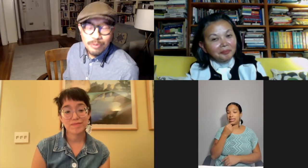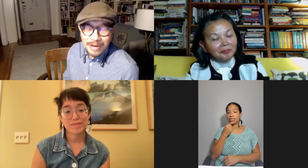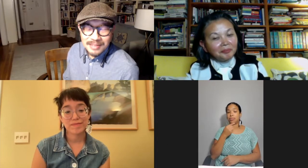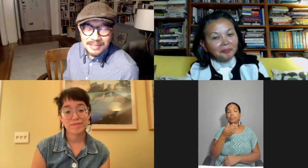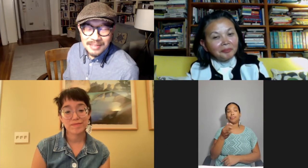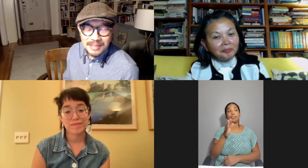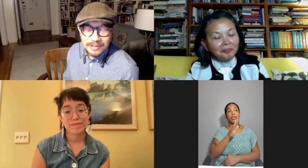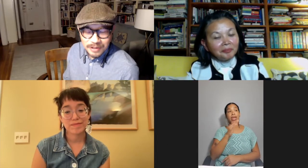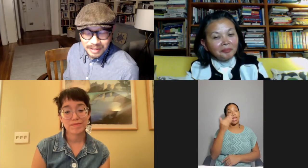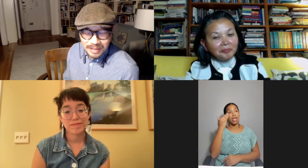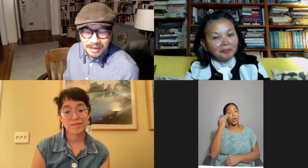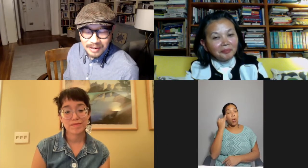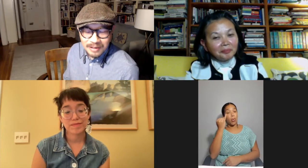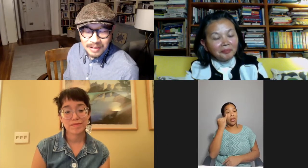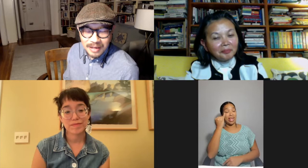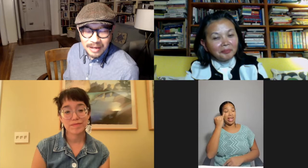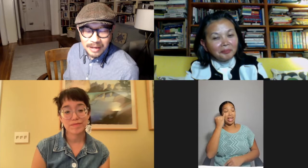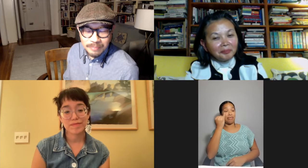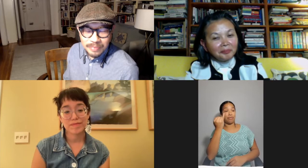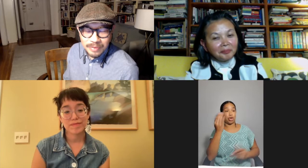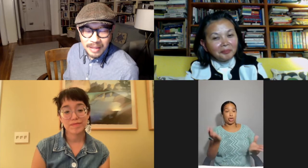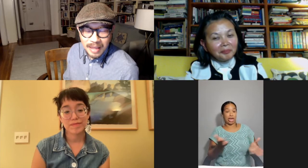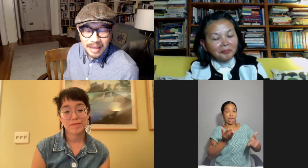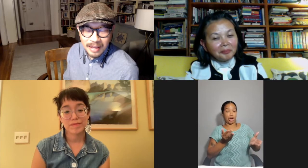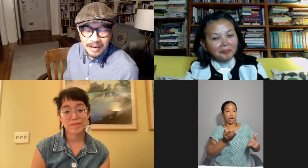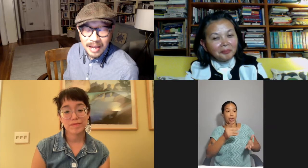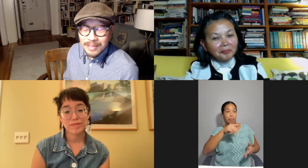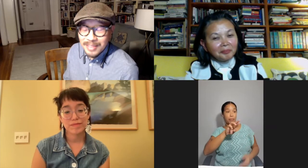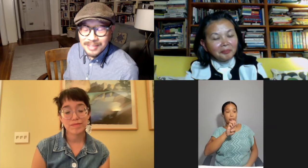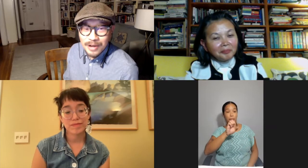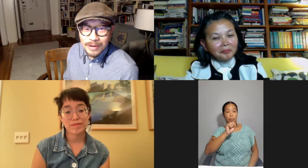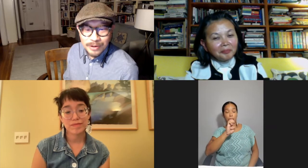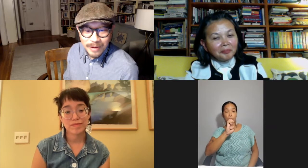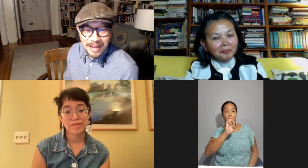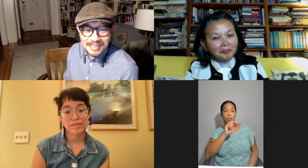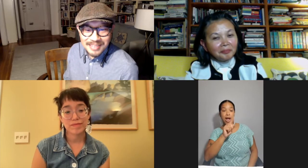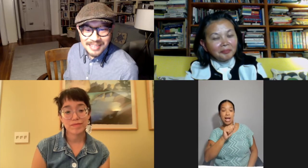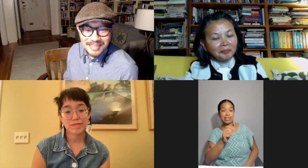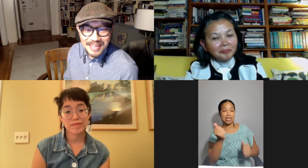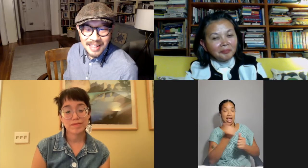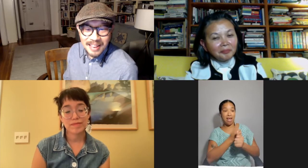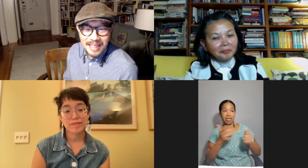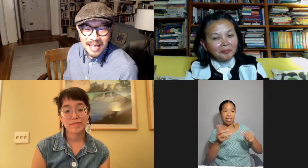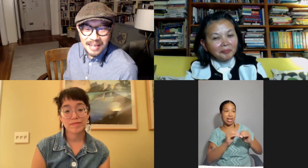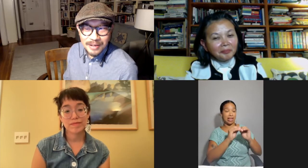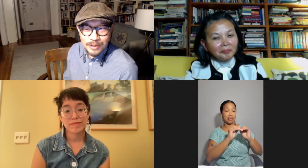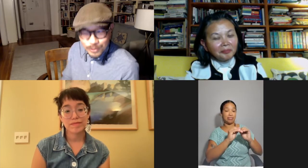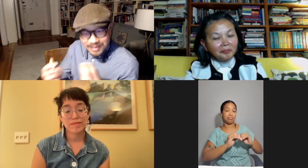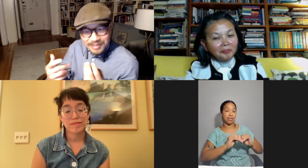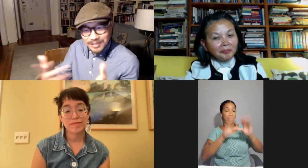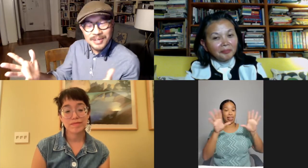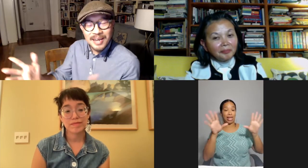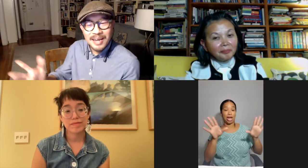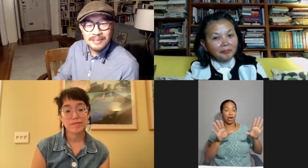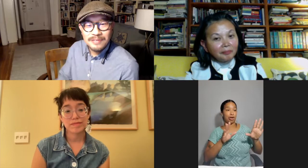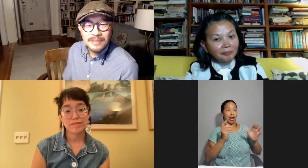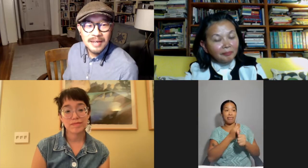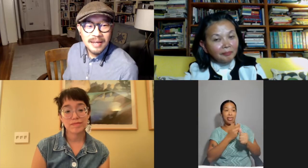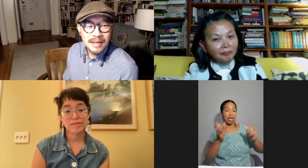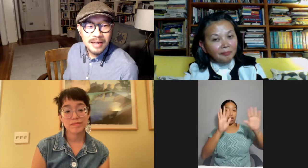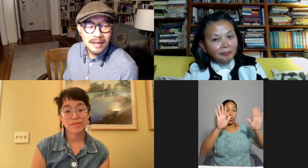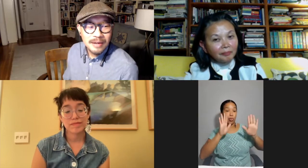if you're present, if you're clear, and everything is going great, then you can